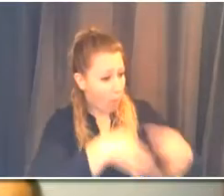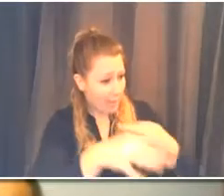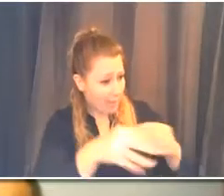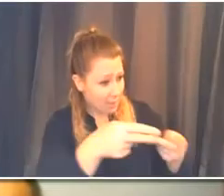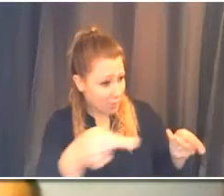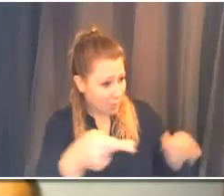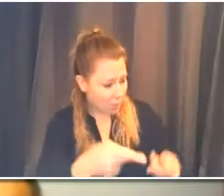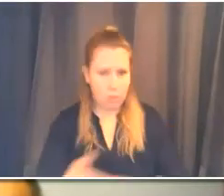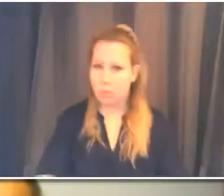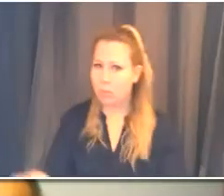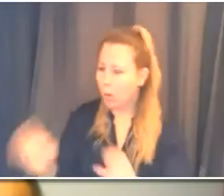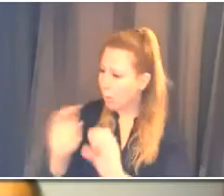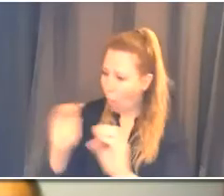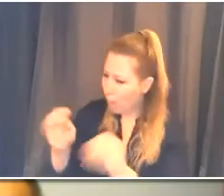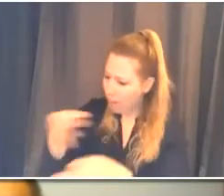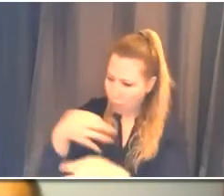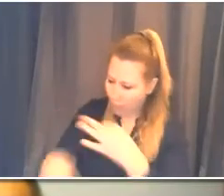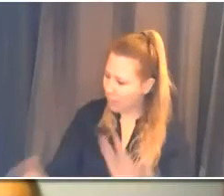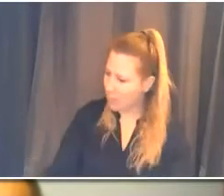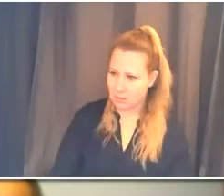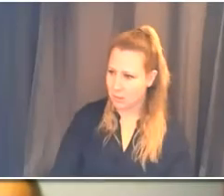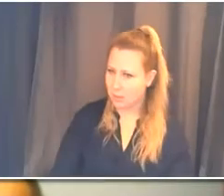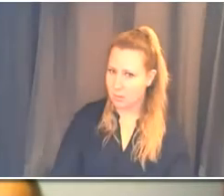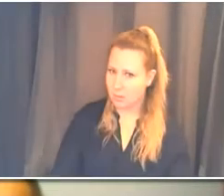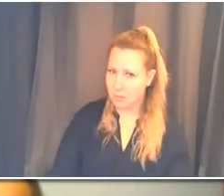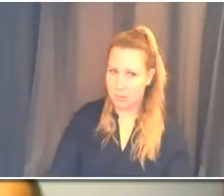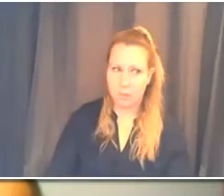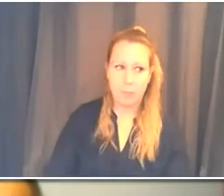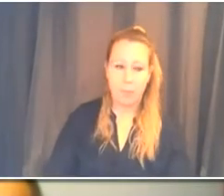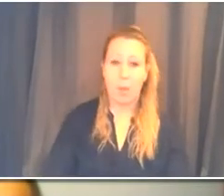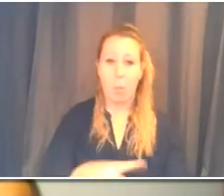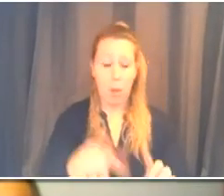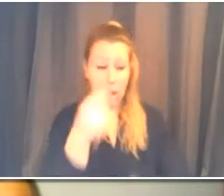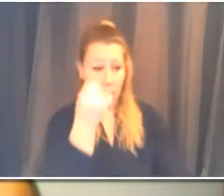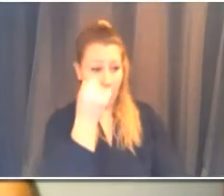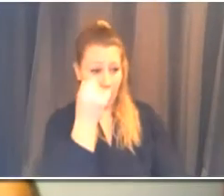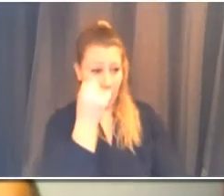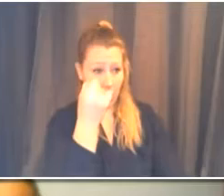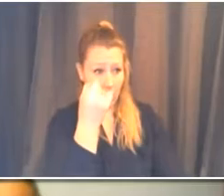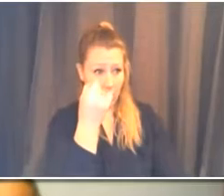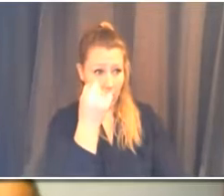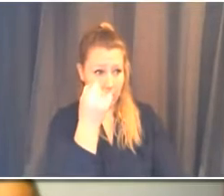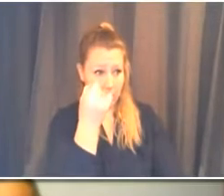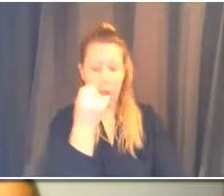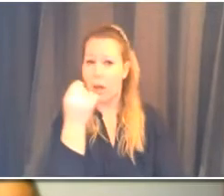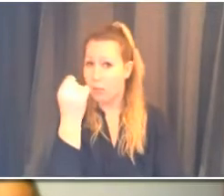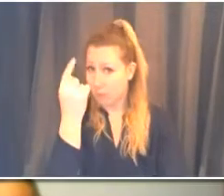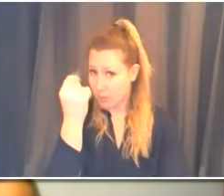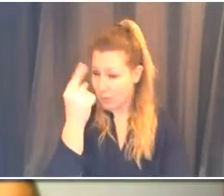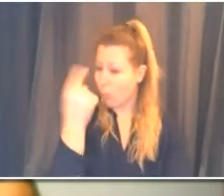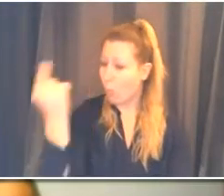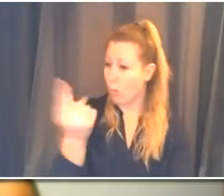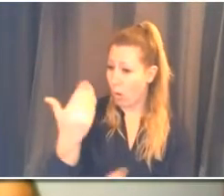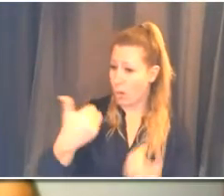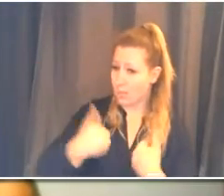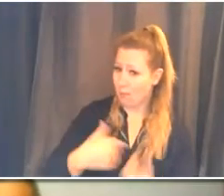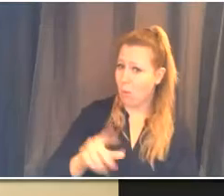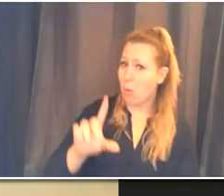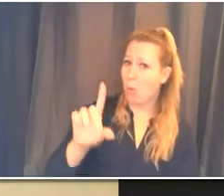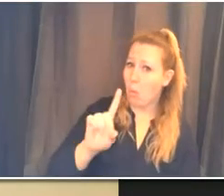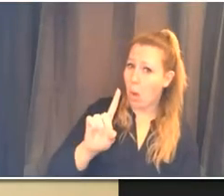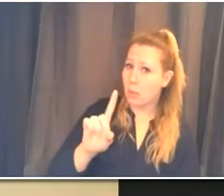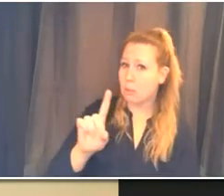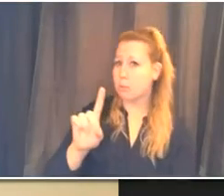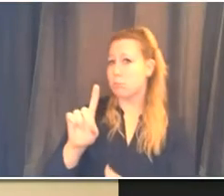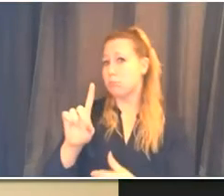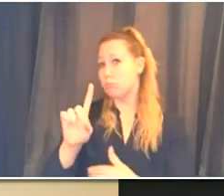runs on how many IRS come in you know so the busier precincts have more they might have a sergeant and 10 dvos the